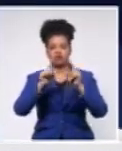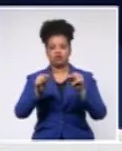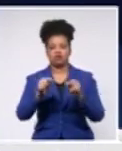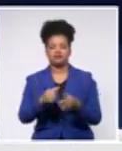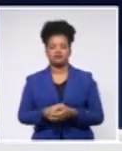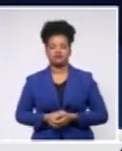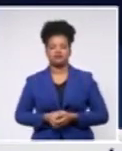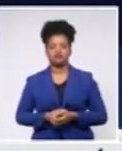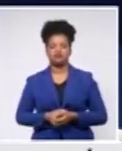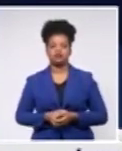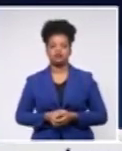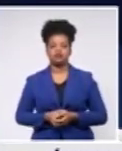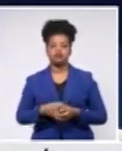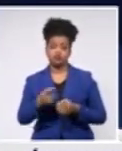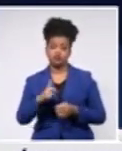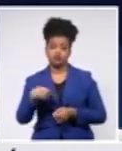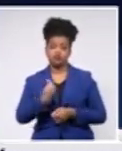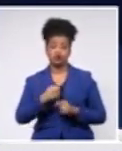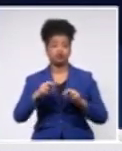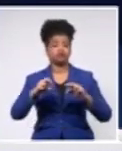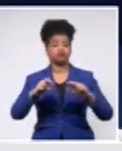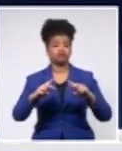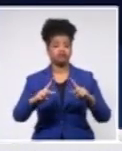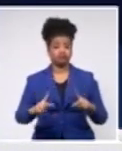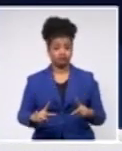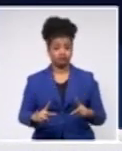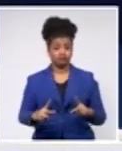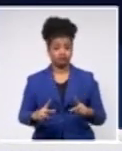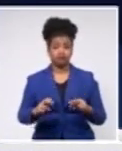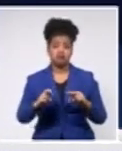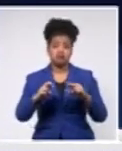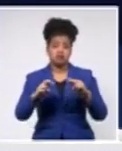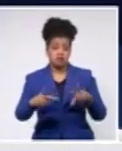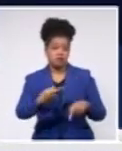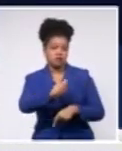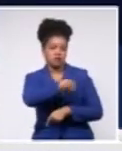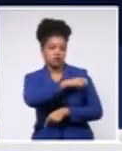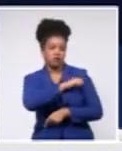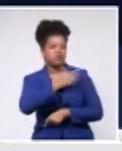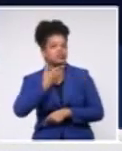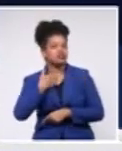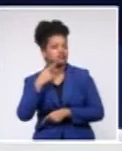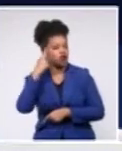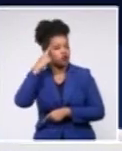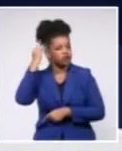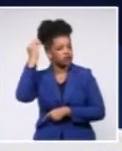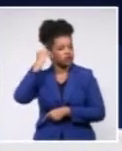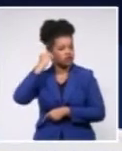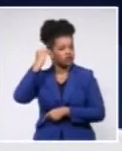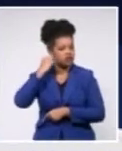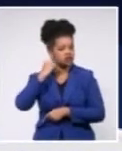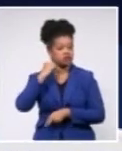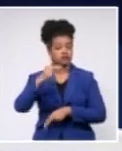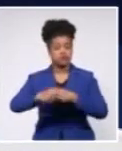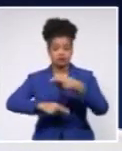5,457, or 0.92% of people, have tested positive for the